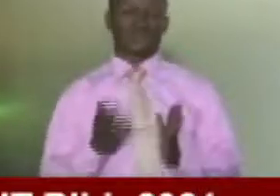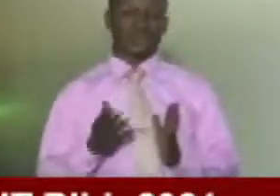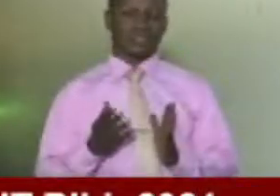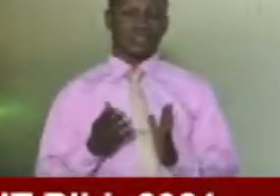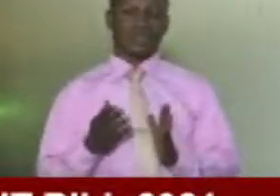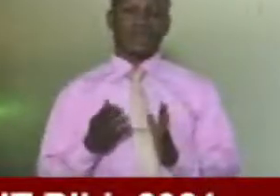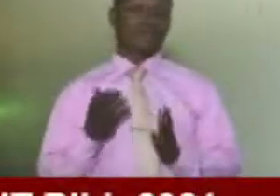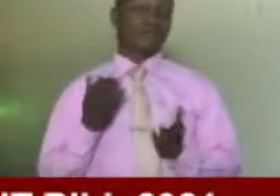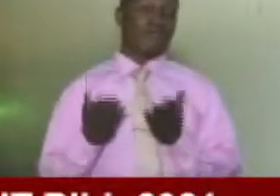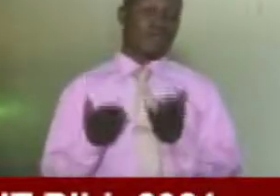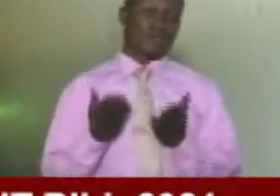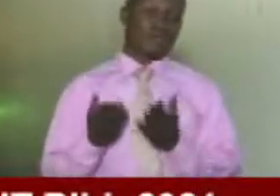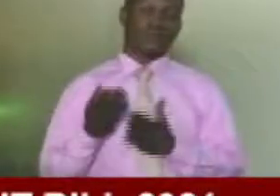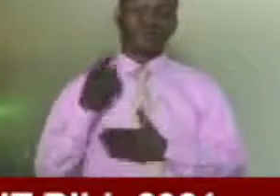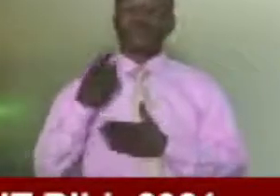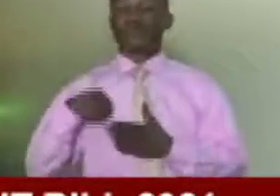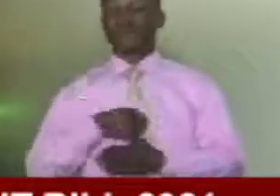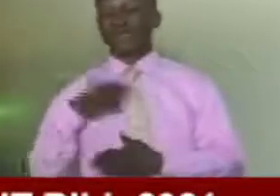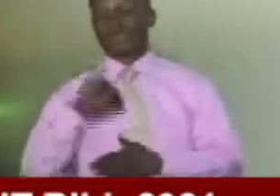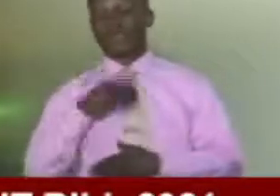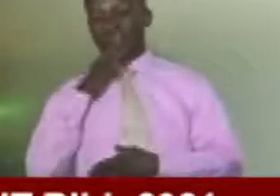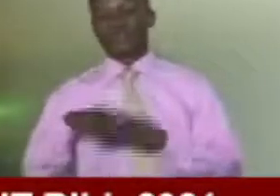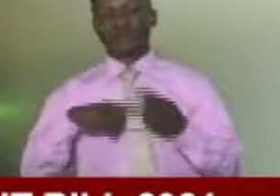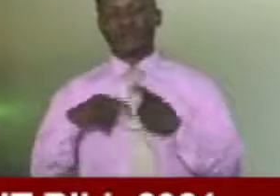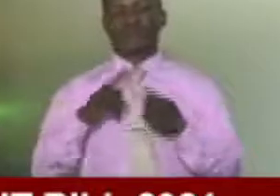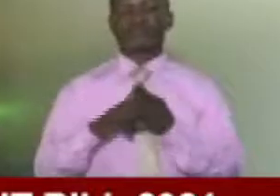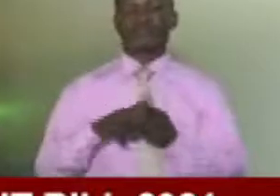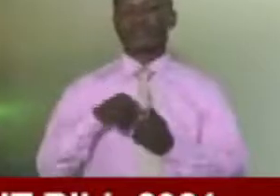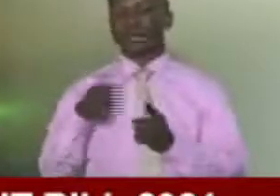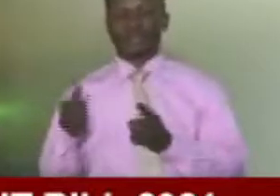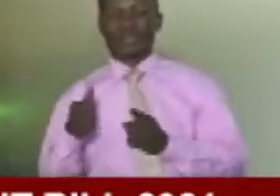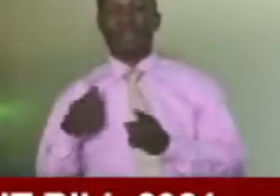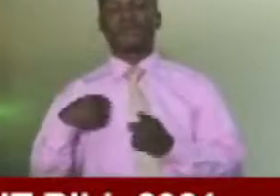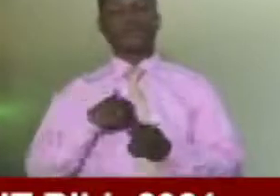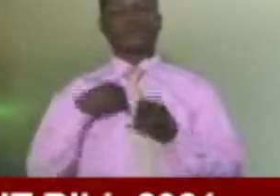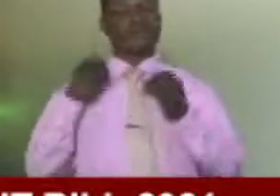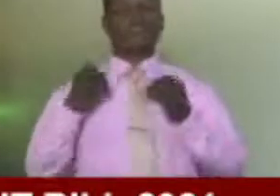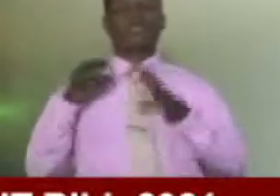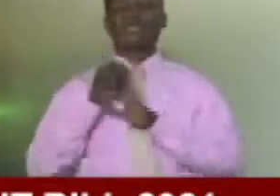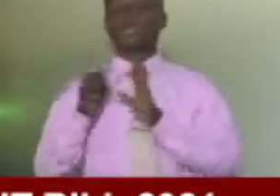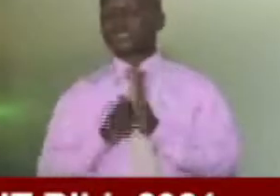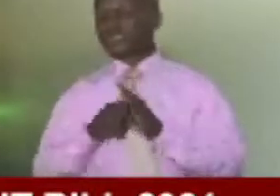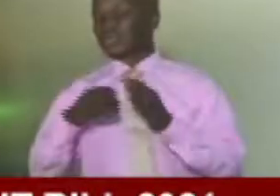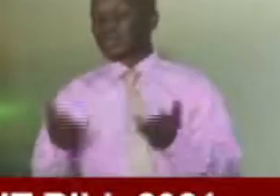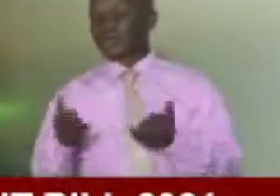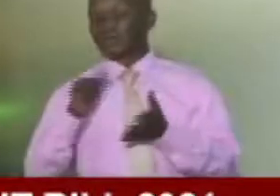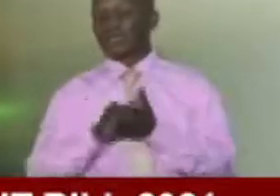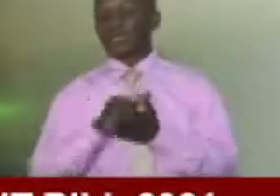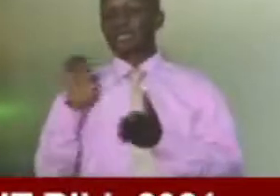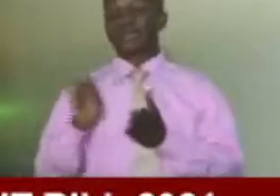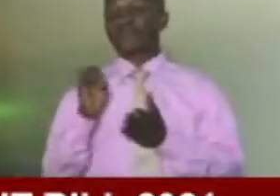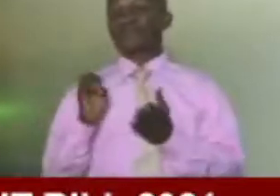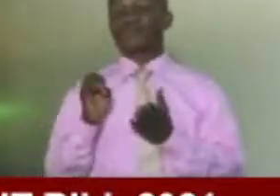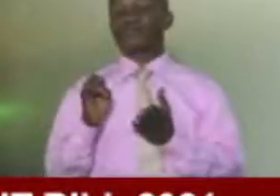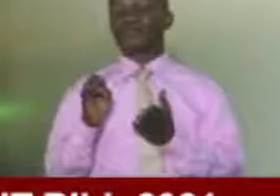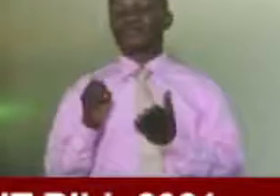In case, God forbid, there is going to be another problem. There are so many states right now that even when you say direct